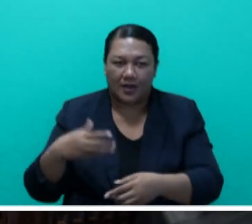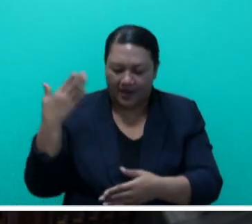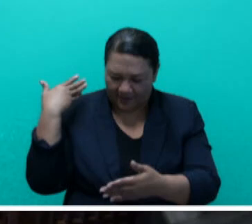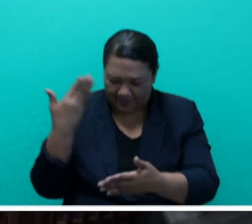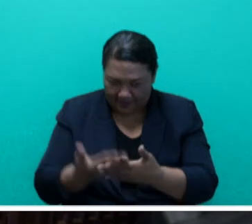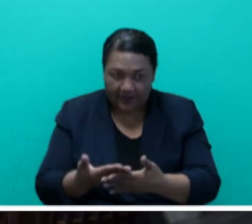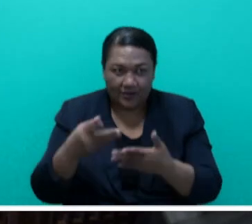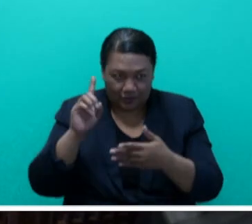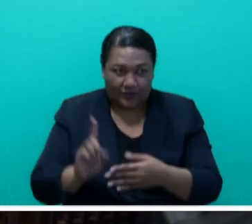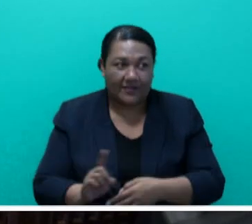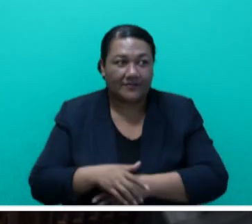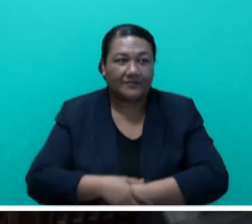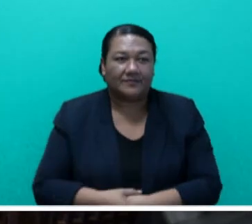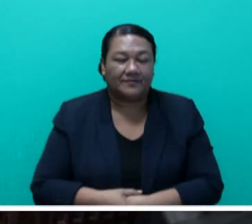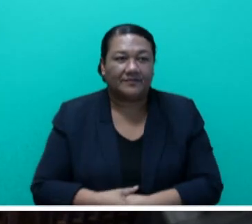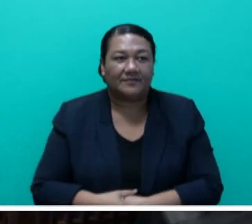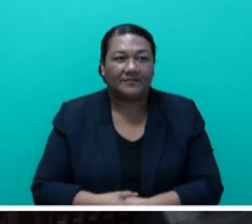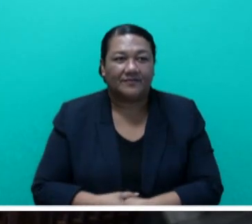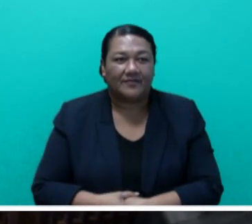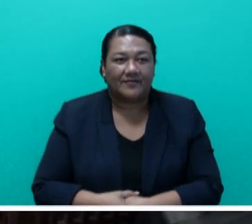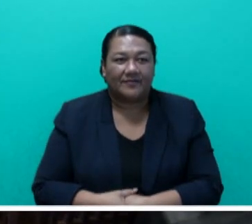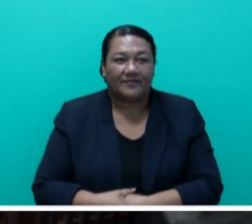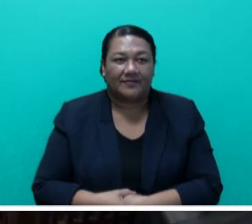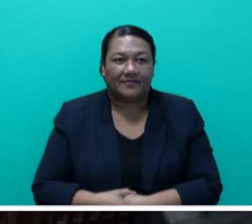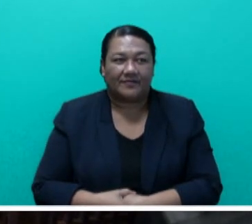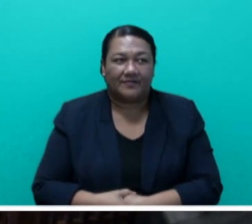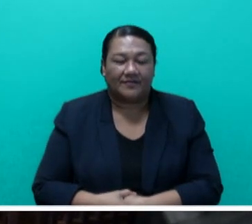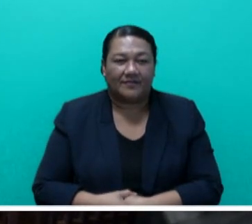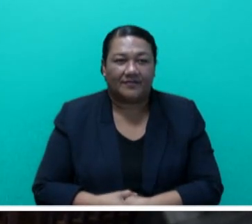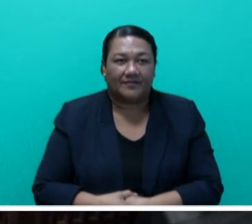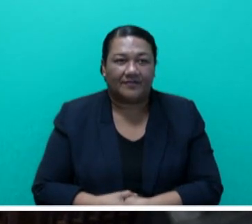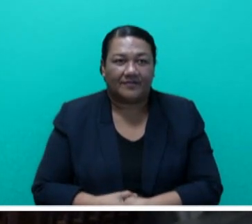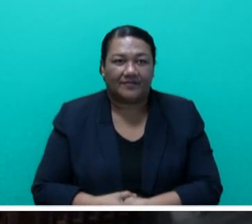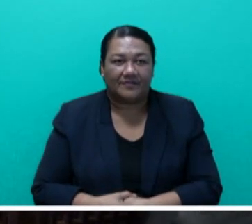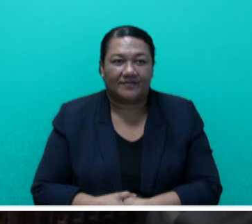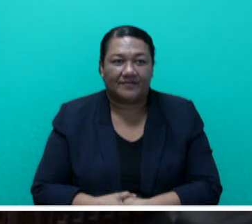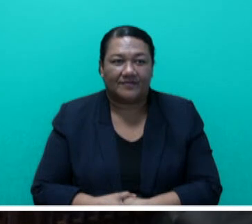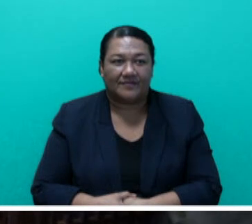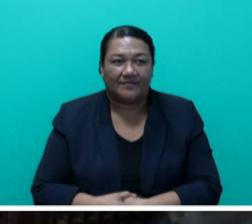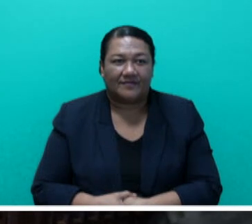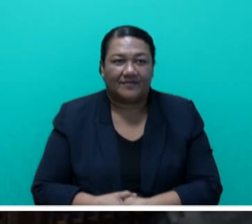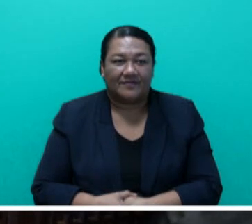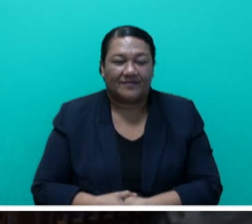It's still on, still continue. That's a wholesome answer.